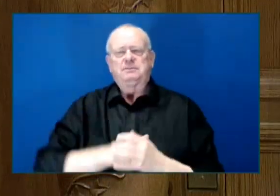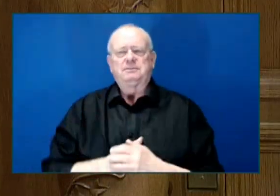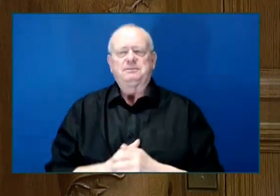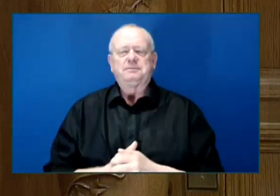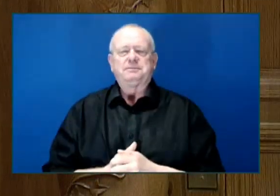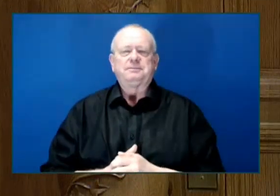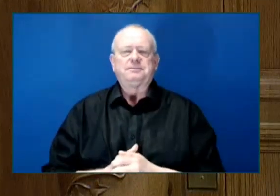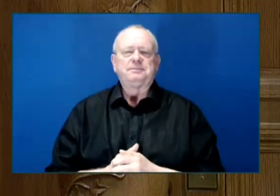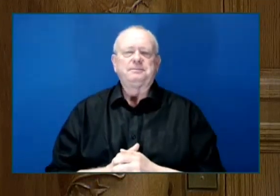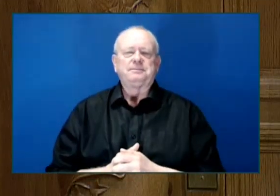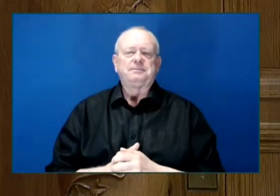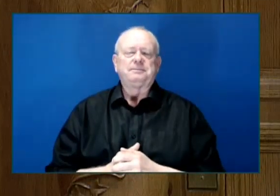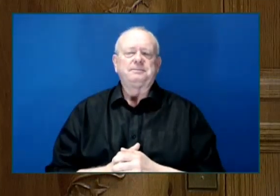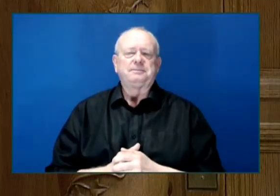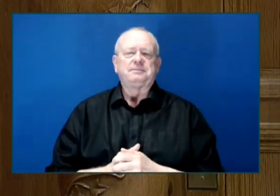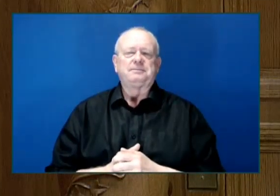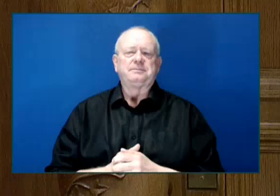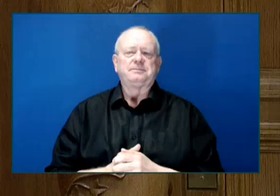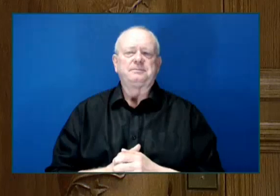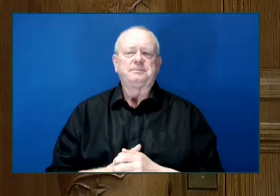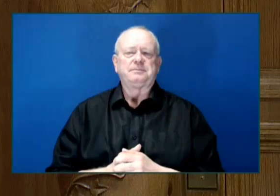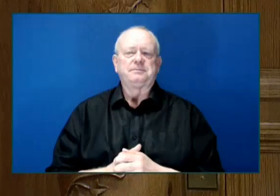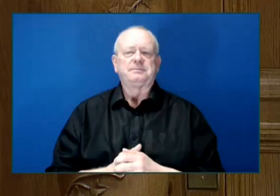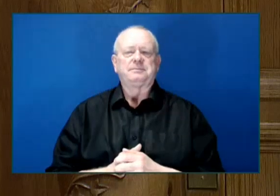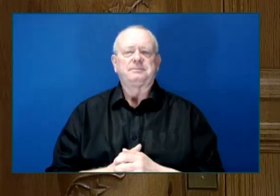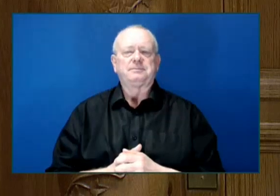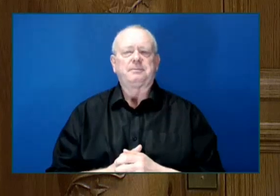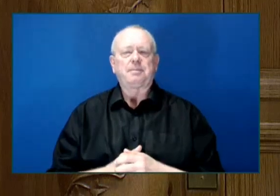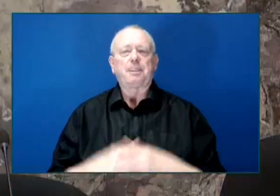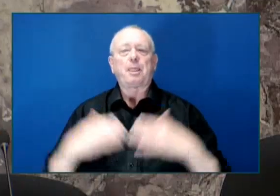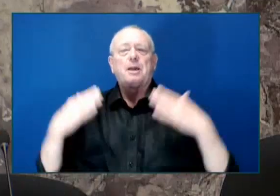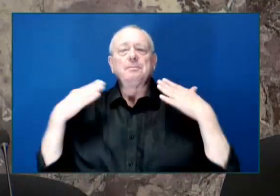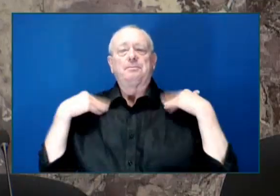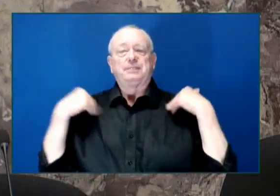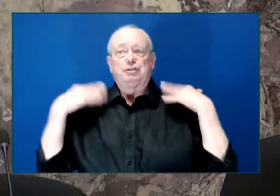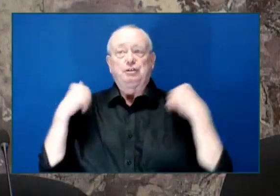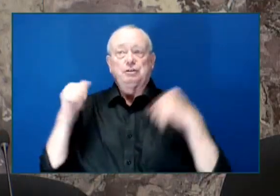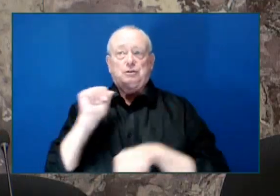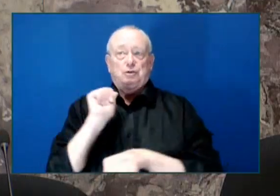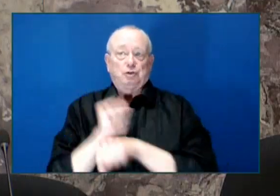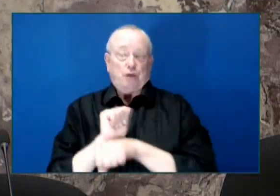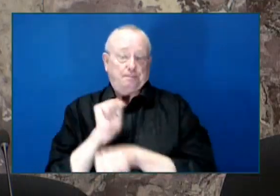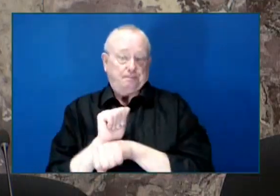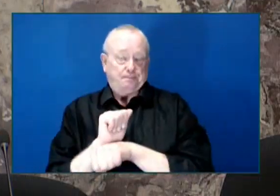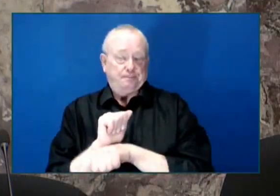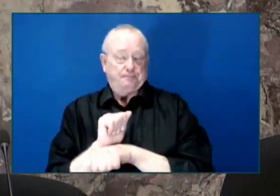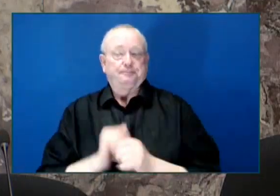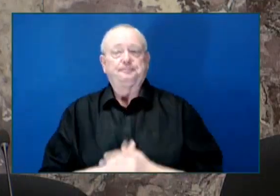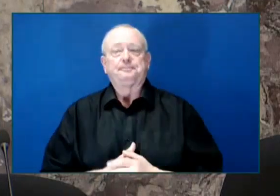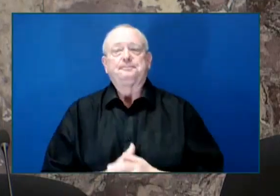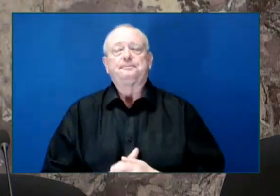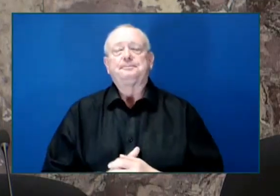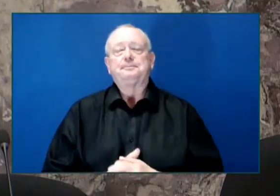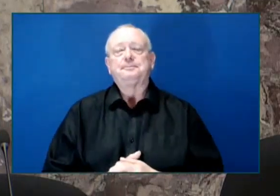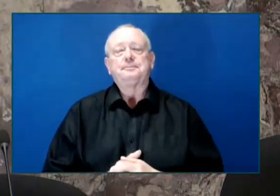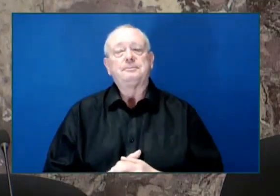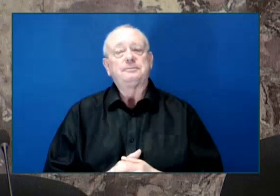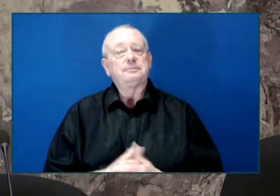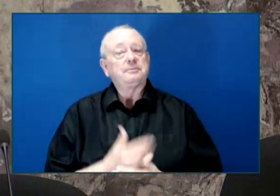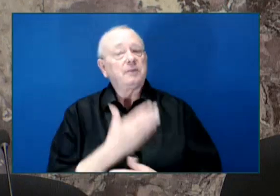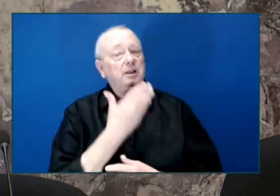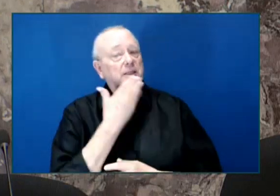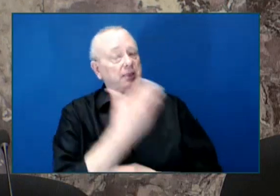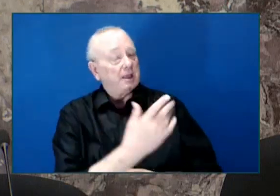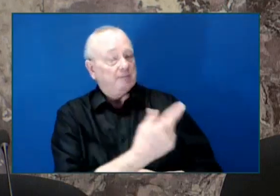Minister of Jobs and Economic Development. Thank you very much, Honourable Speaker, and thank you to the member opposite for the question. There is no